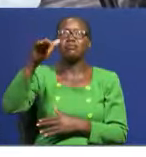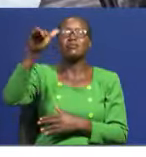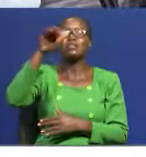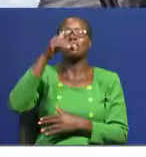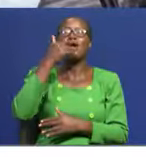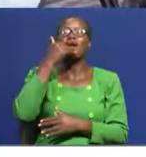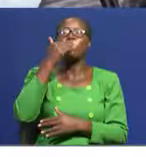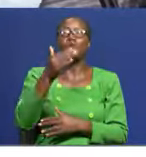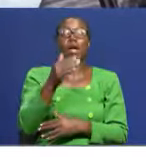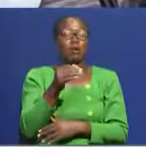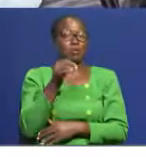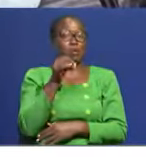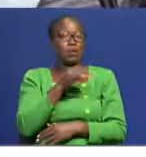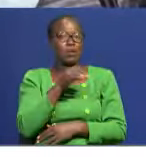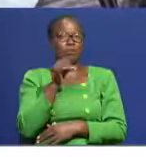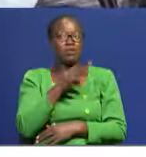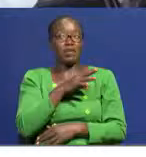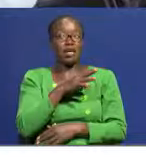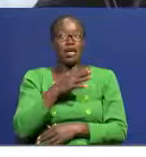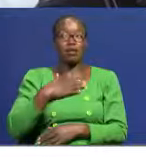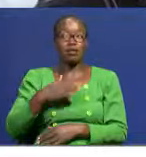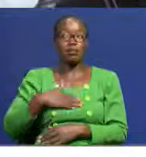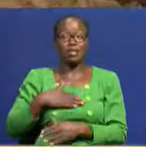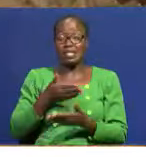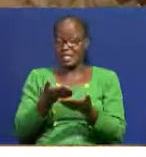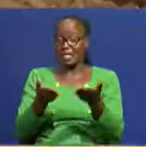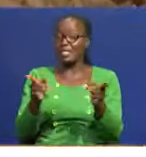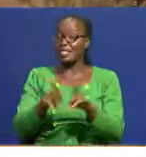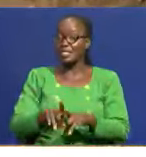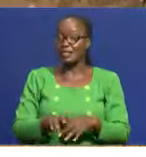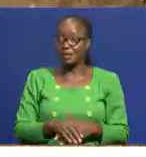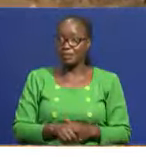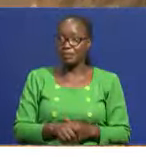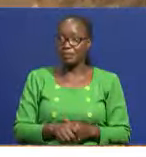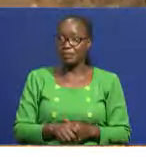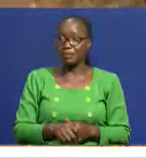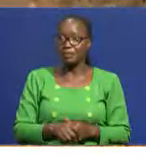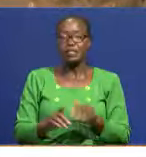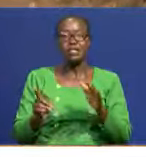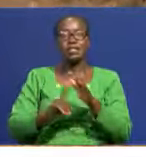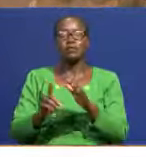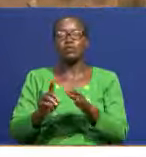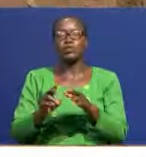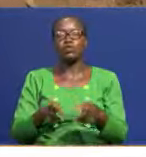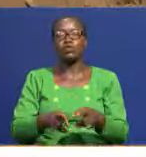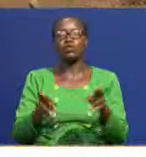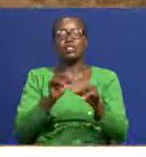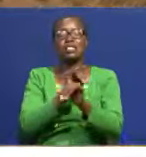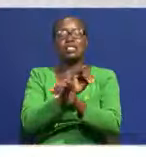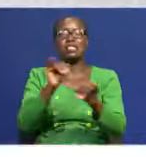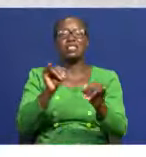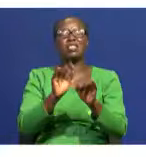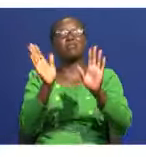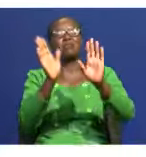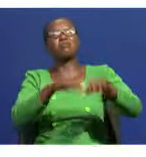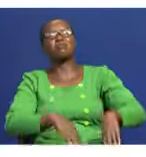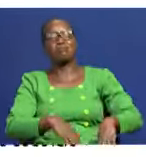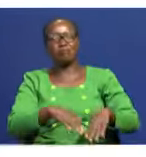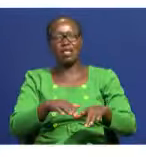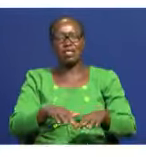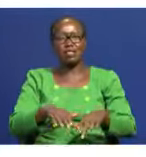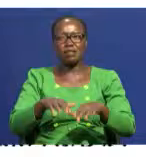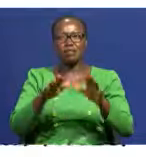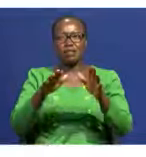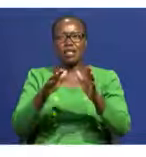Kwa hivyo we fear there are still bodies down there. This even as the Ministry of Water and Sanitation dismissed claims of the flooding